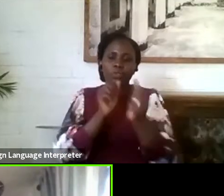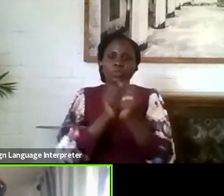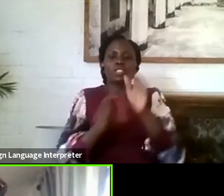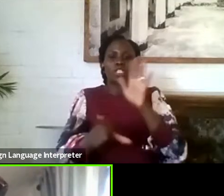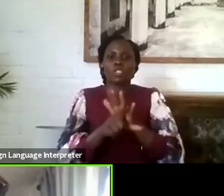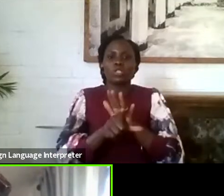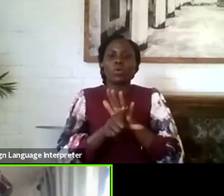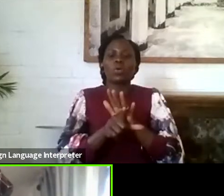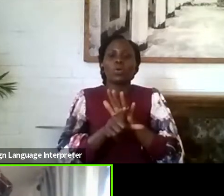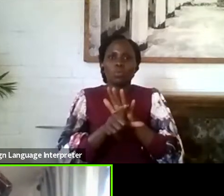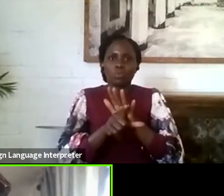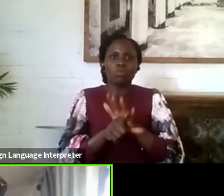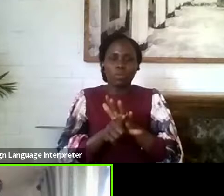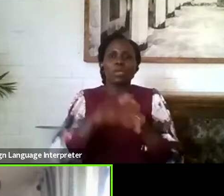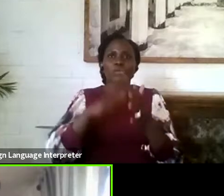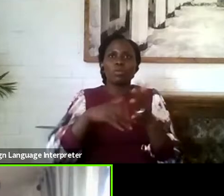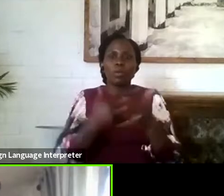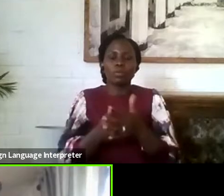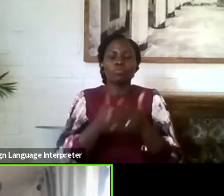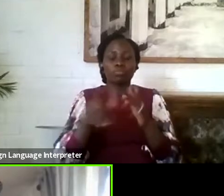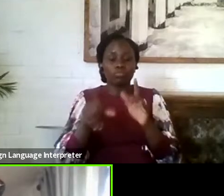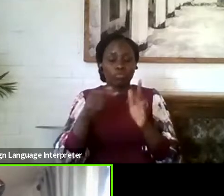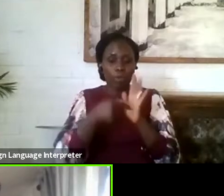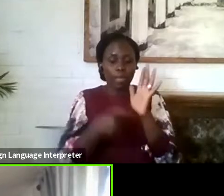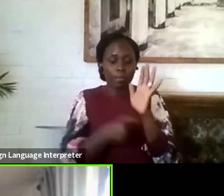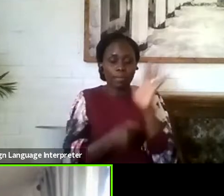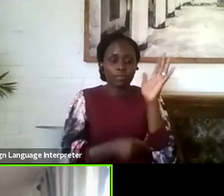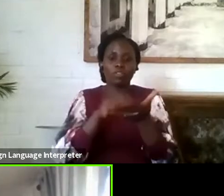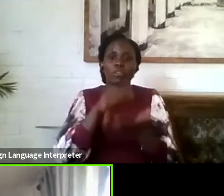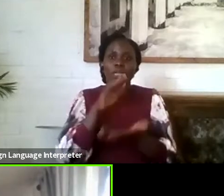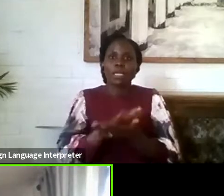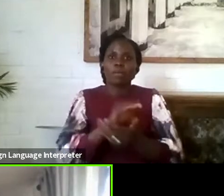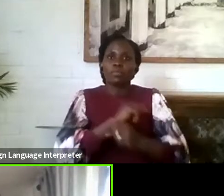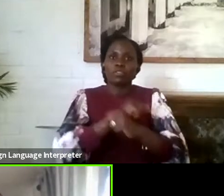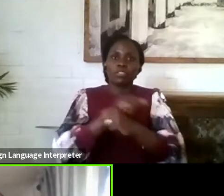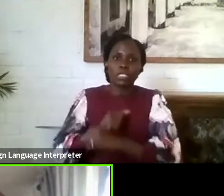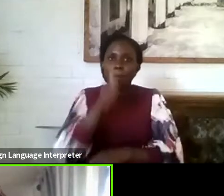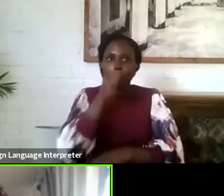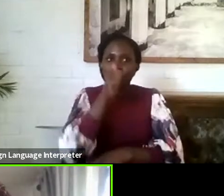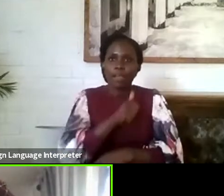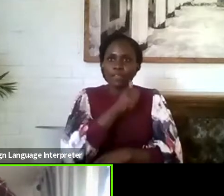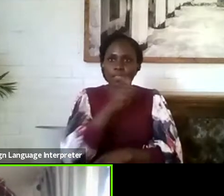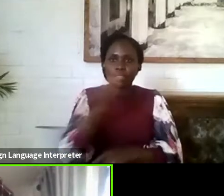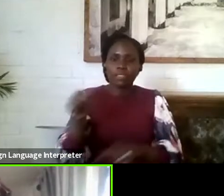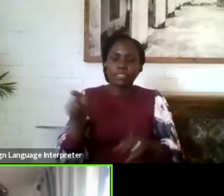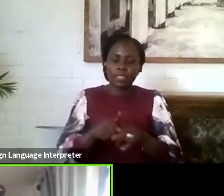data protection and privacy. It must fulfill the rights to